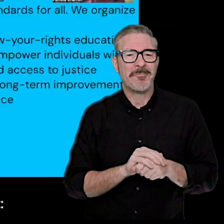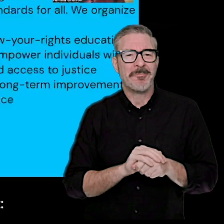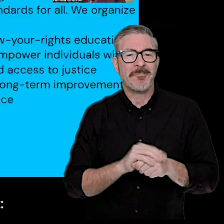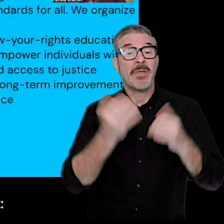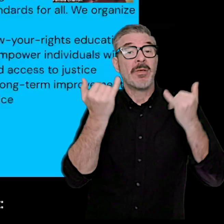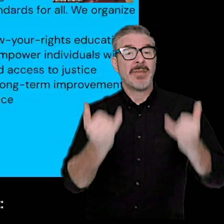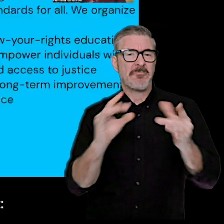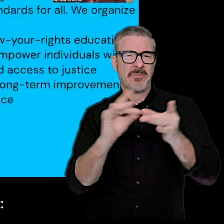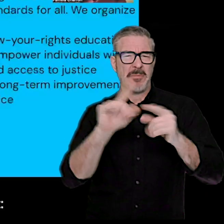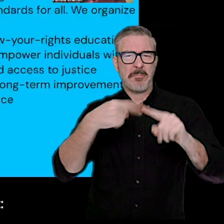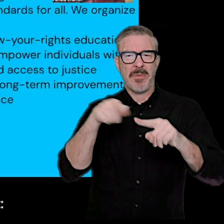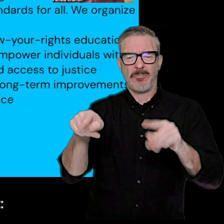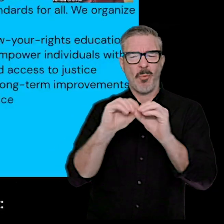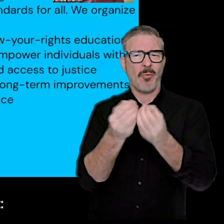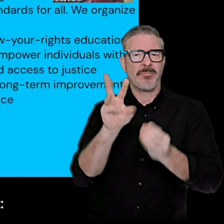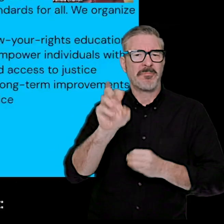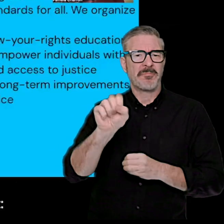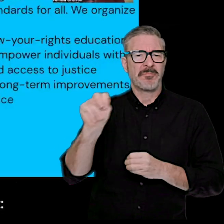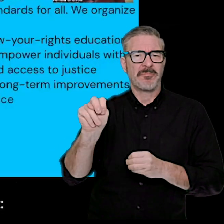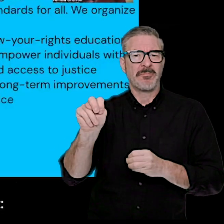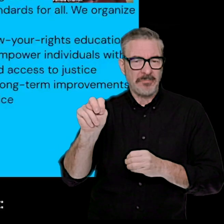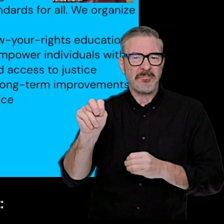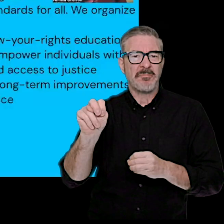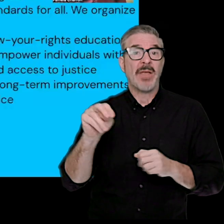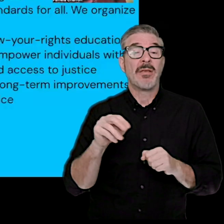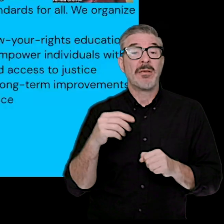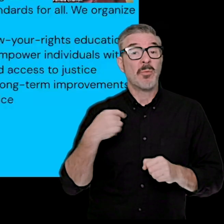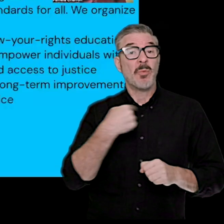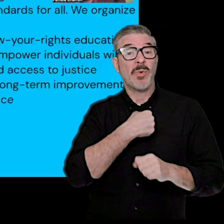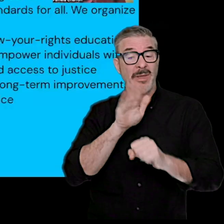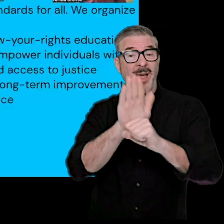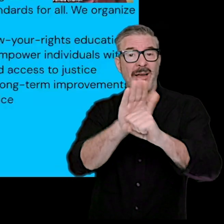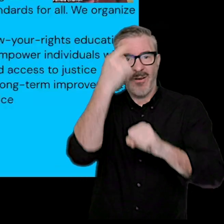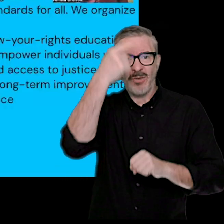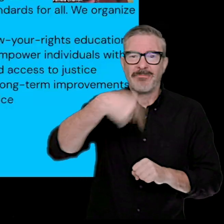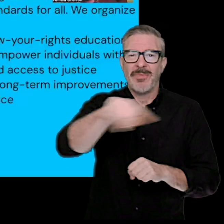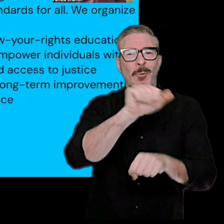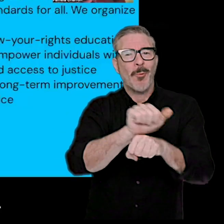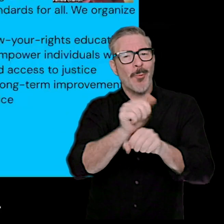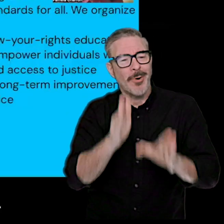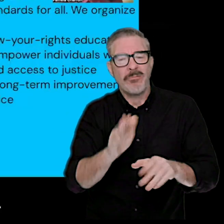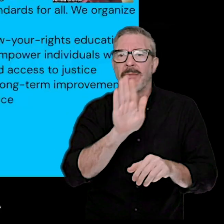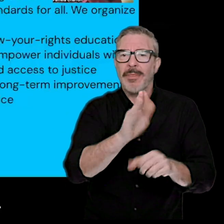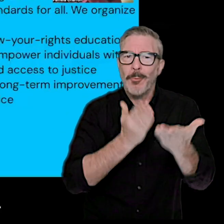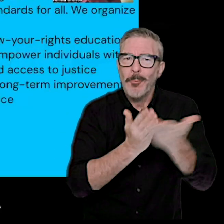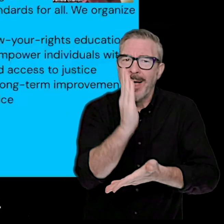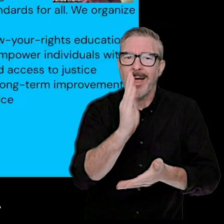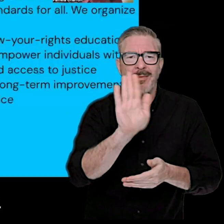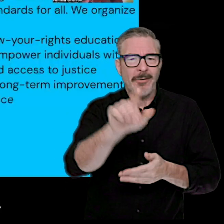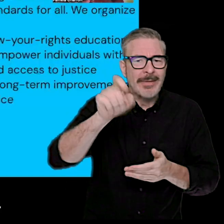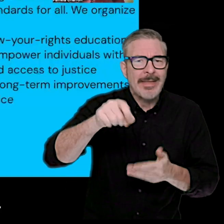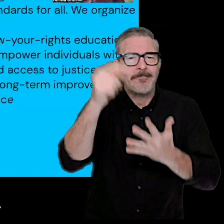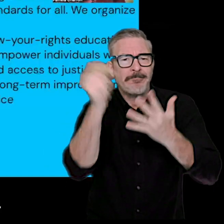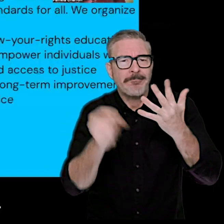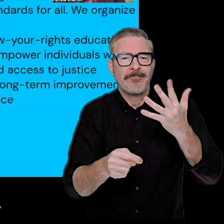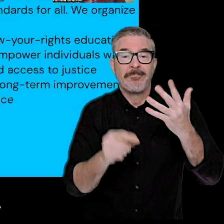WSN, Worker Solidarity Network for short. We advocate for the rights and interests of workers while taking collective action to